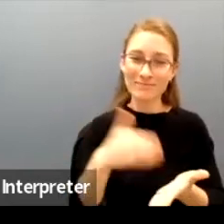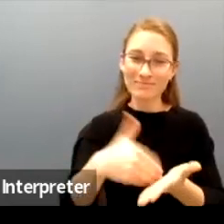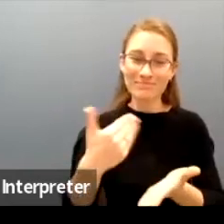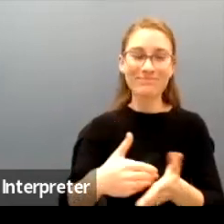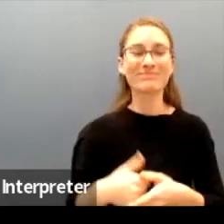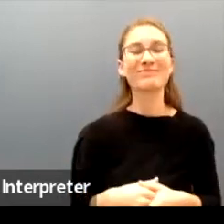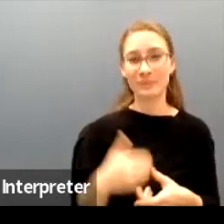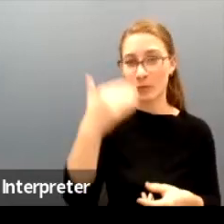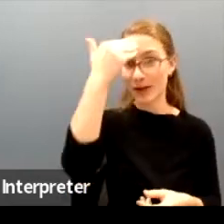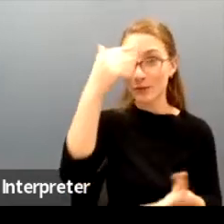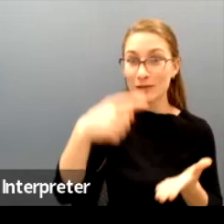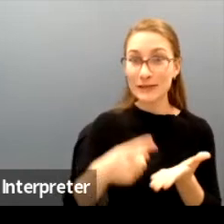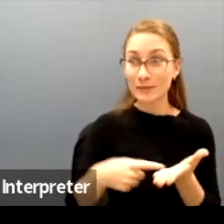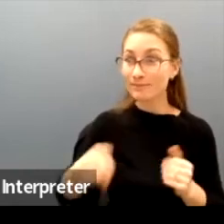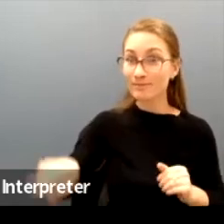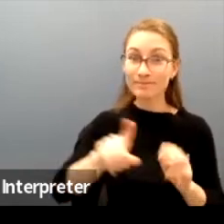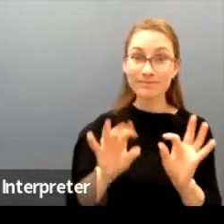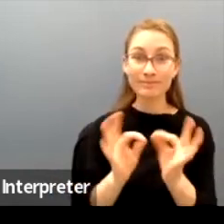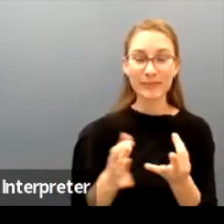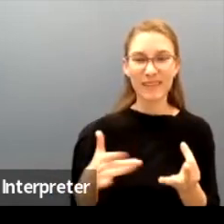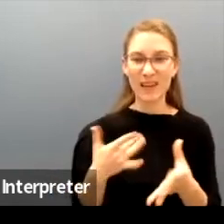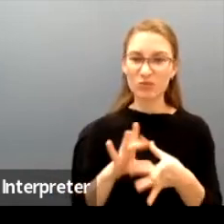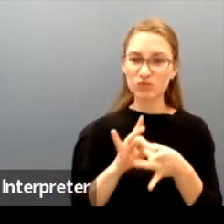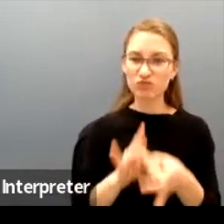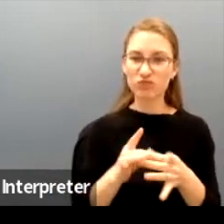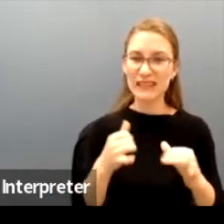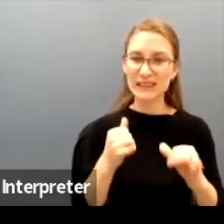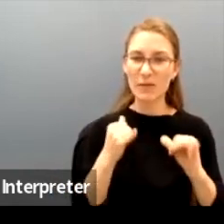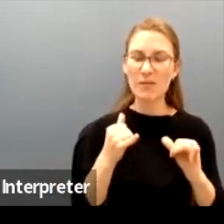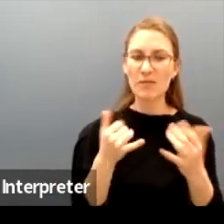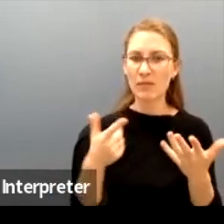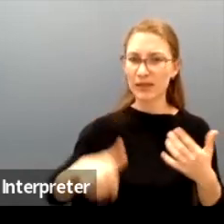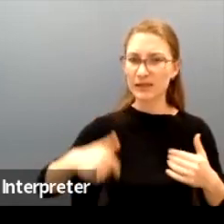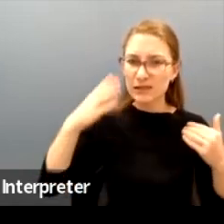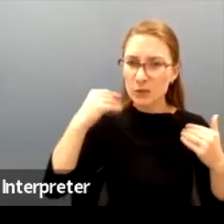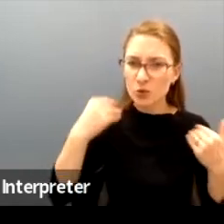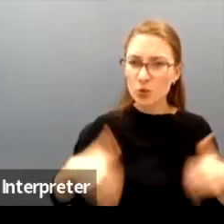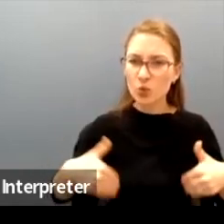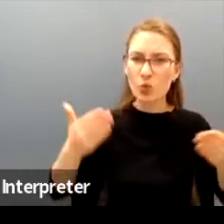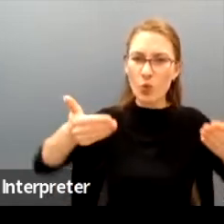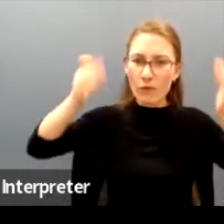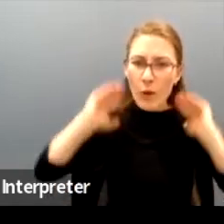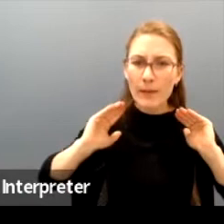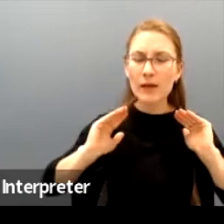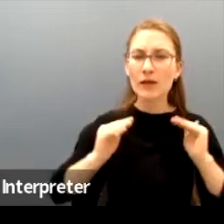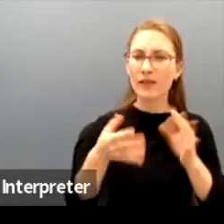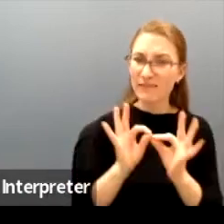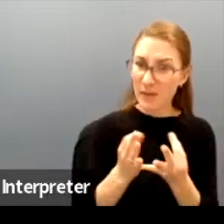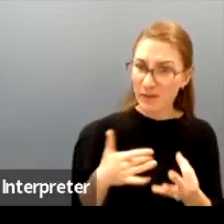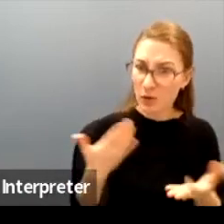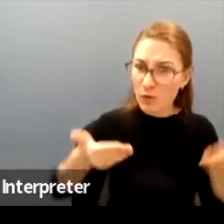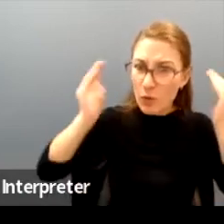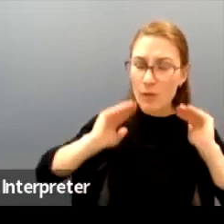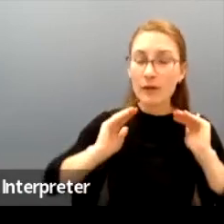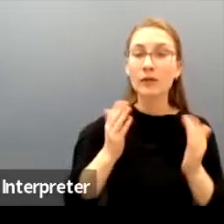sometimes. It's very overwhelming. That's how I know the user feels sometimes. It's very overwhelming. It's, yes, I'm so excited to have a way to communicate, but what do